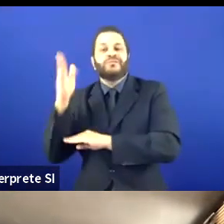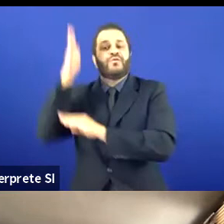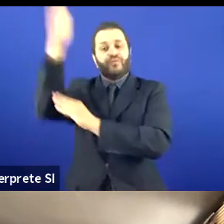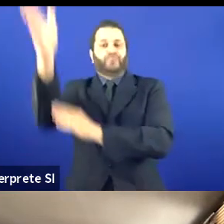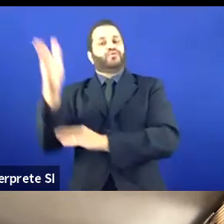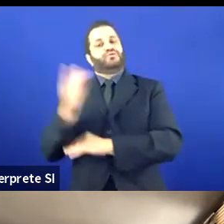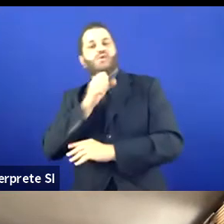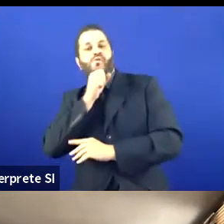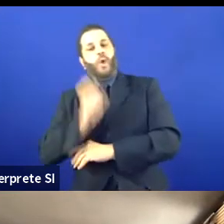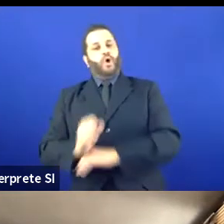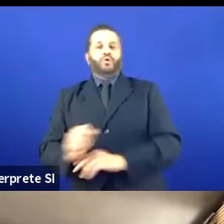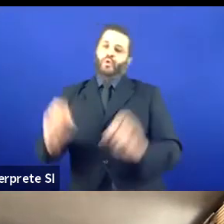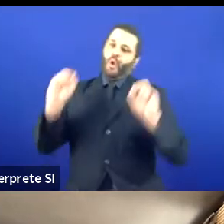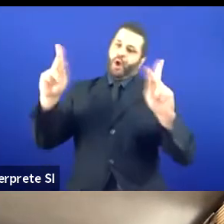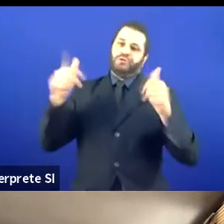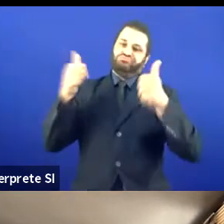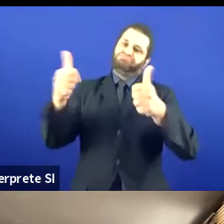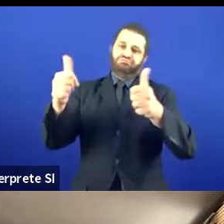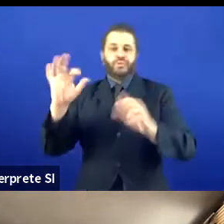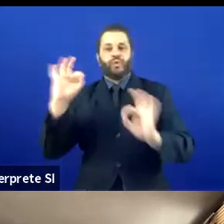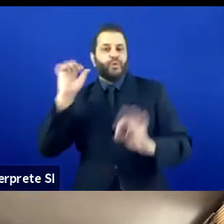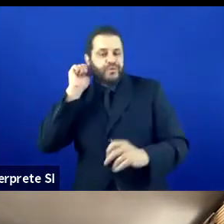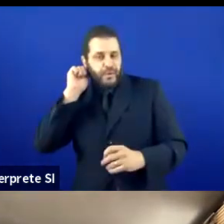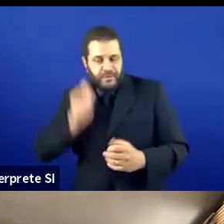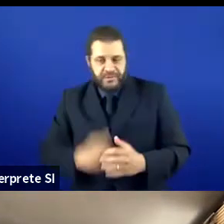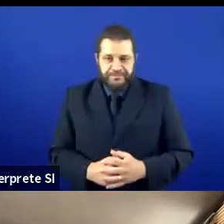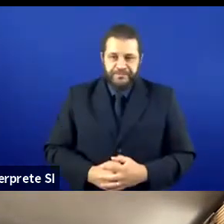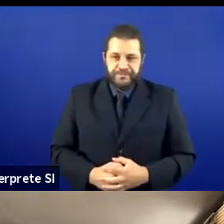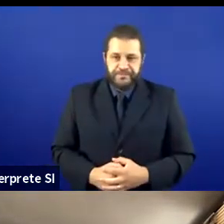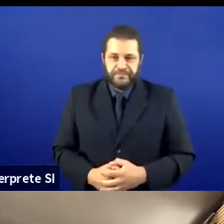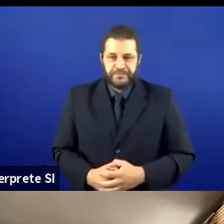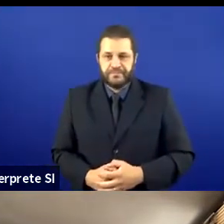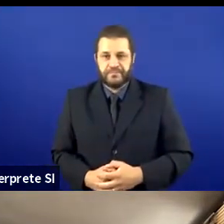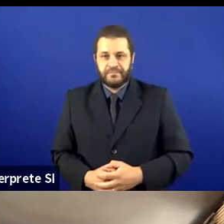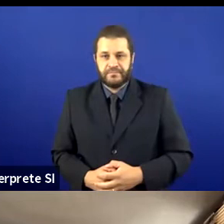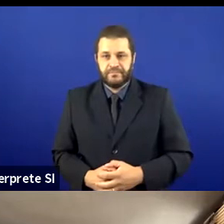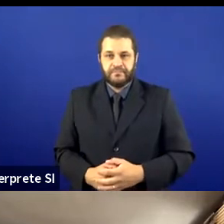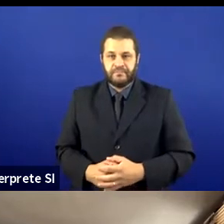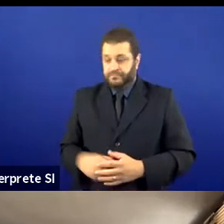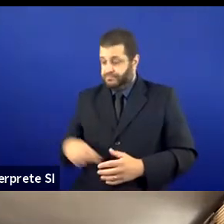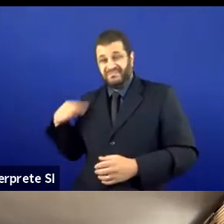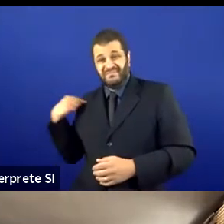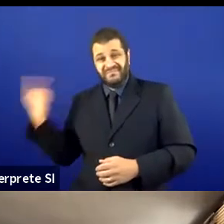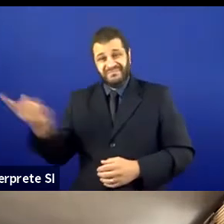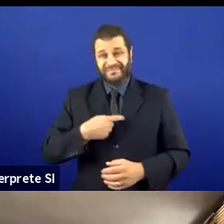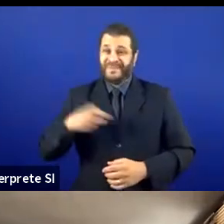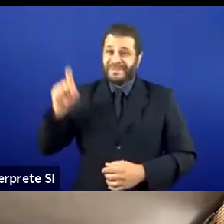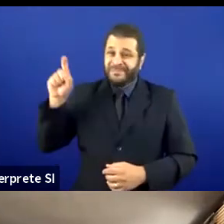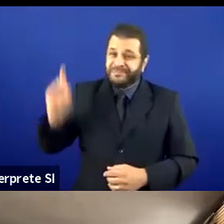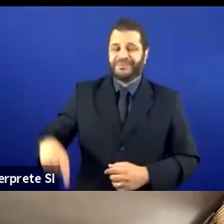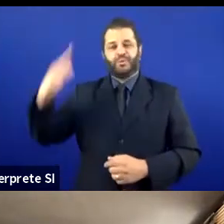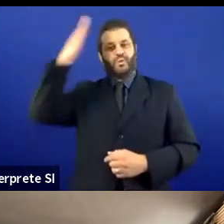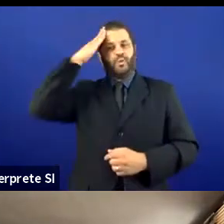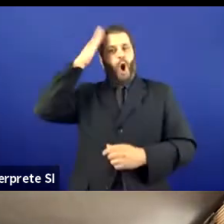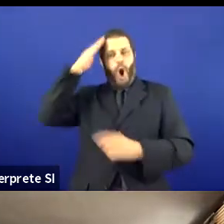change. And I think that's one of the powerful things that feminists have really worked for, is recognizing that the personal